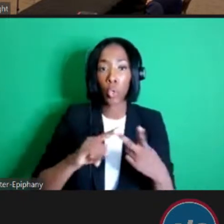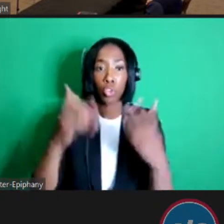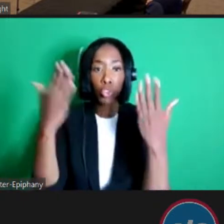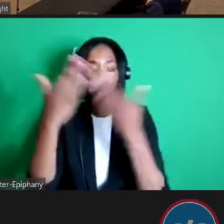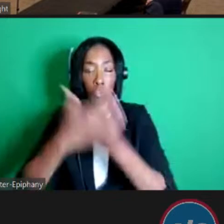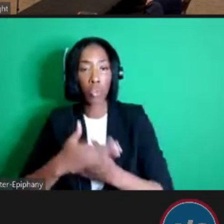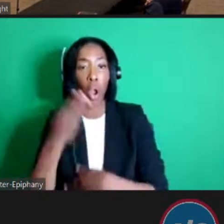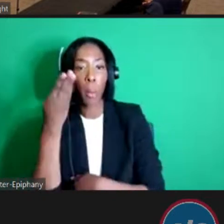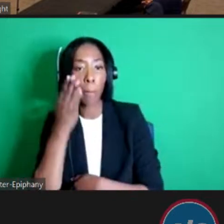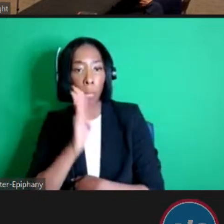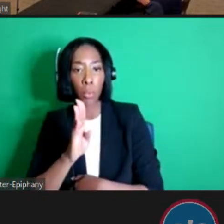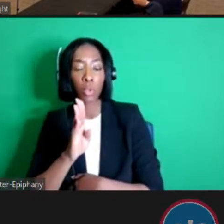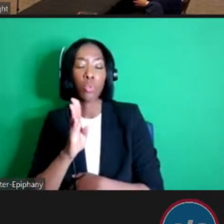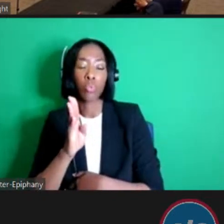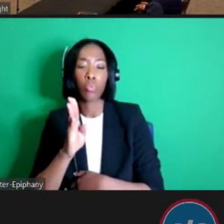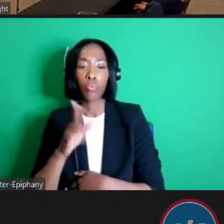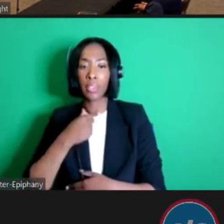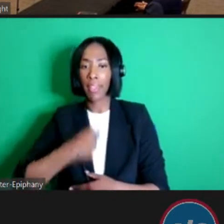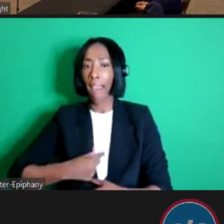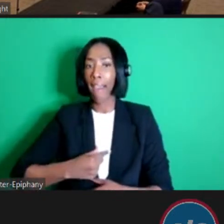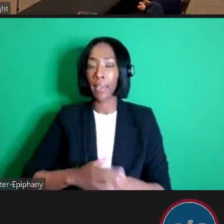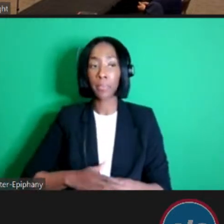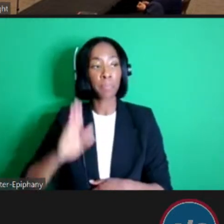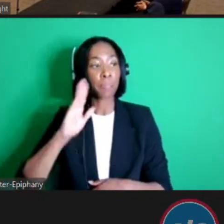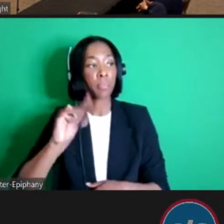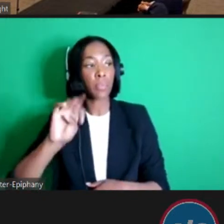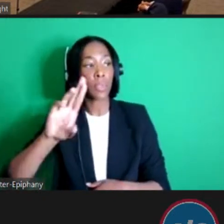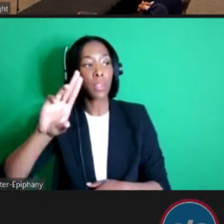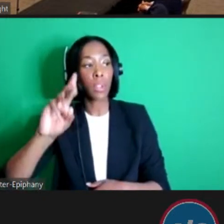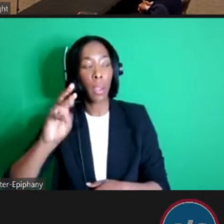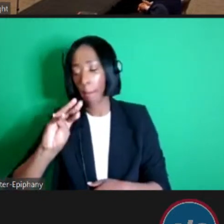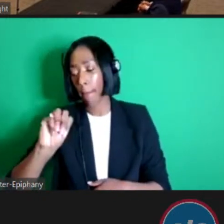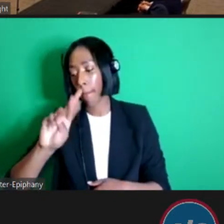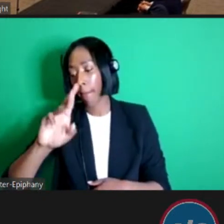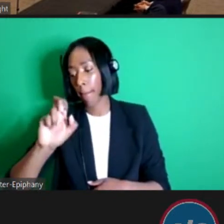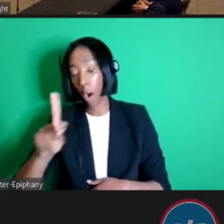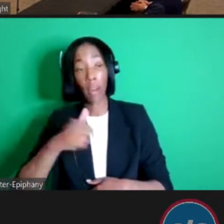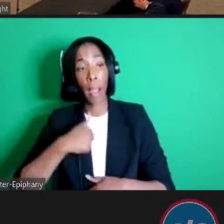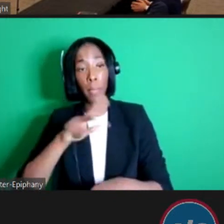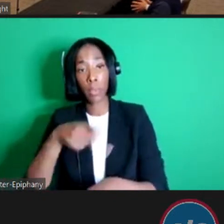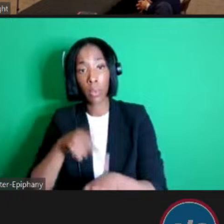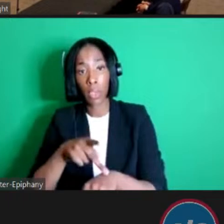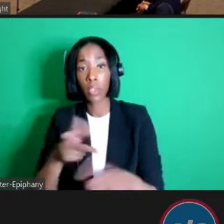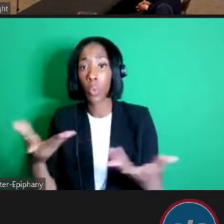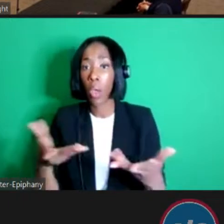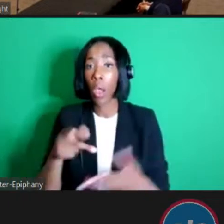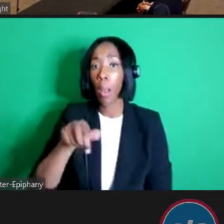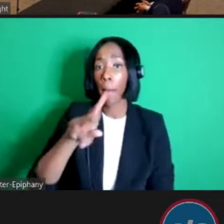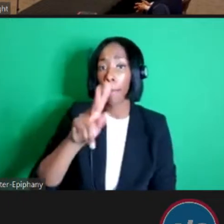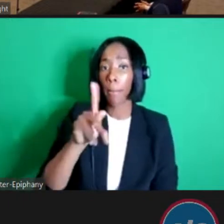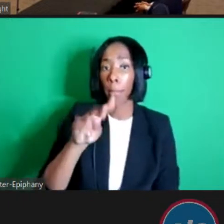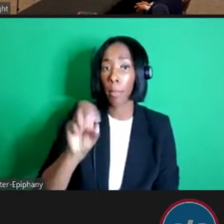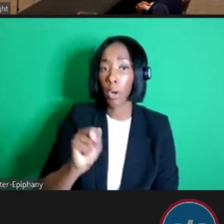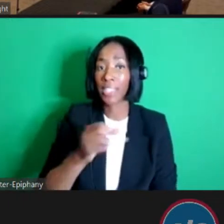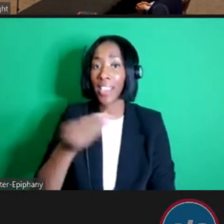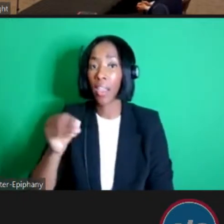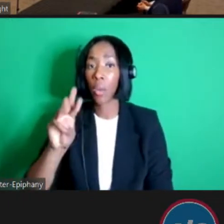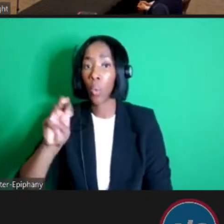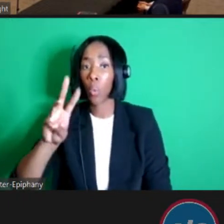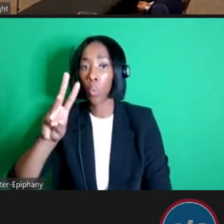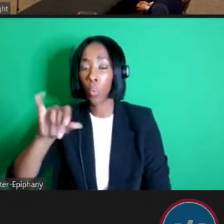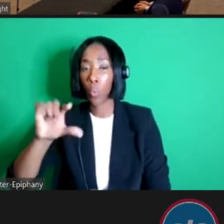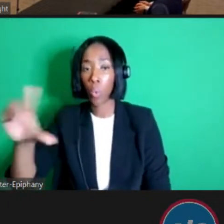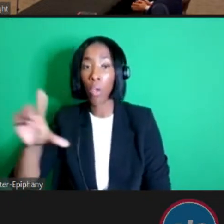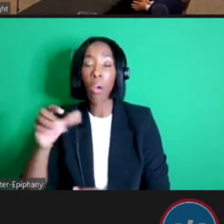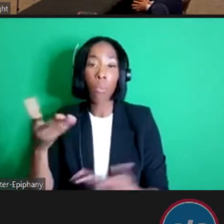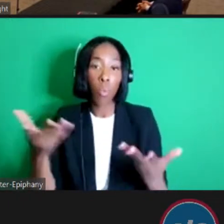on. Hi, everyone. My name is Mark Walsh. I'm the principal at Perkins and Will, the architectural designers of the Damon Green Line